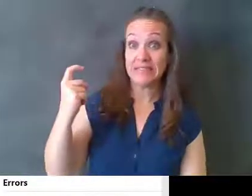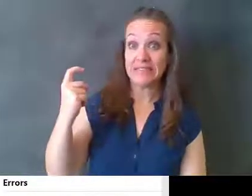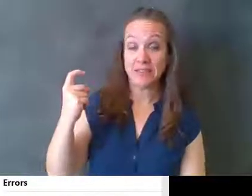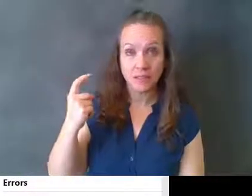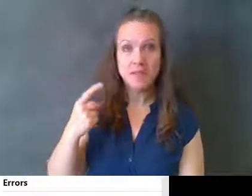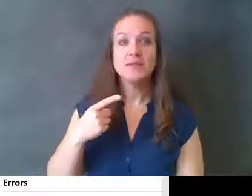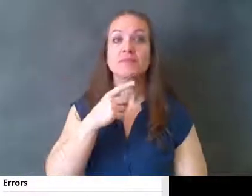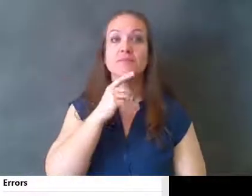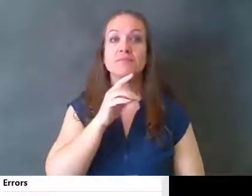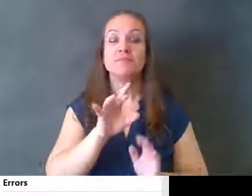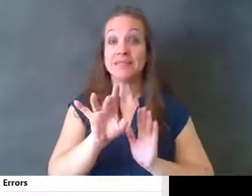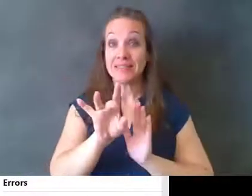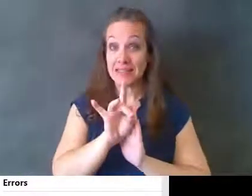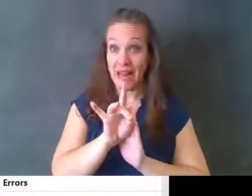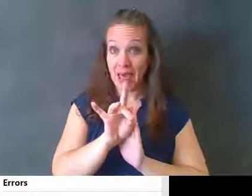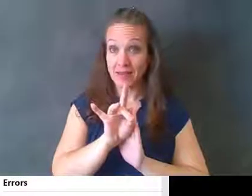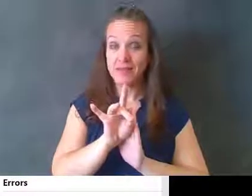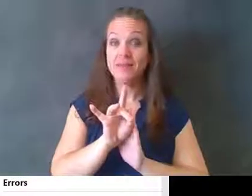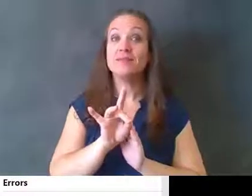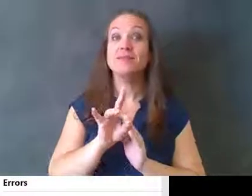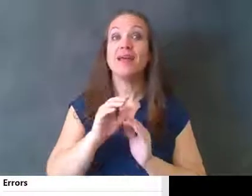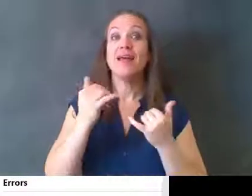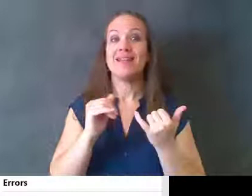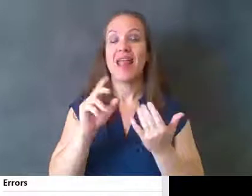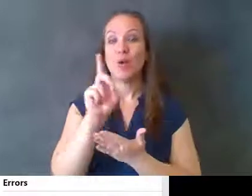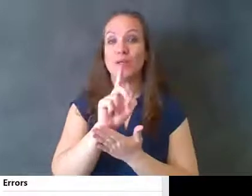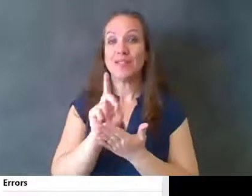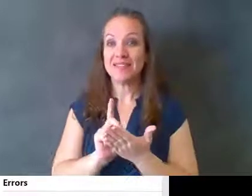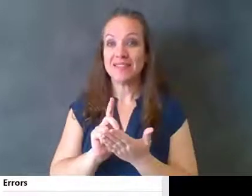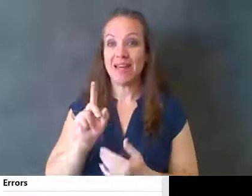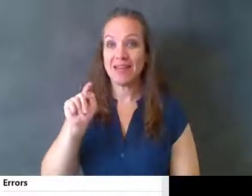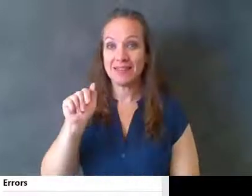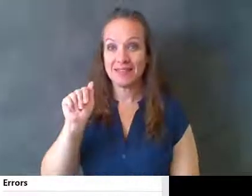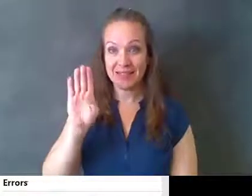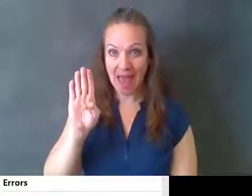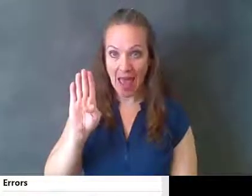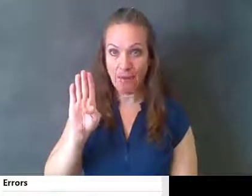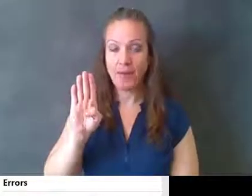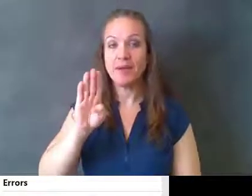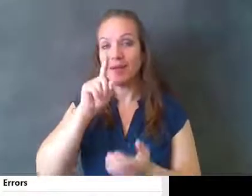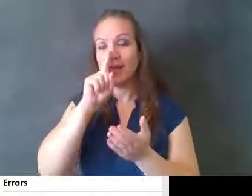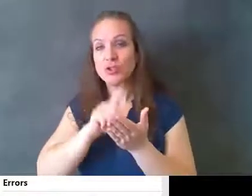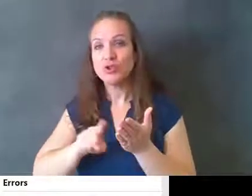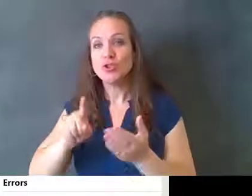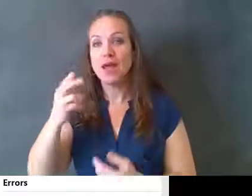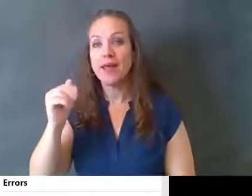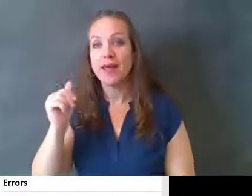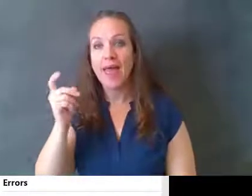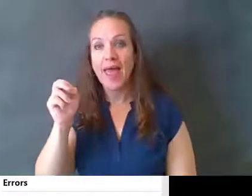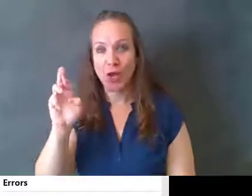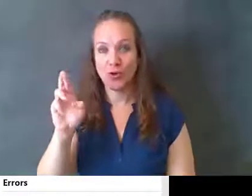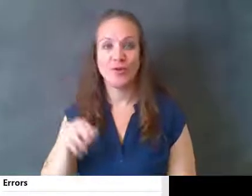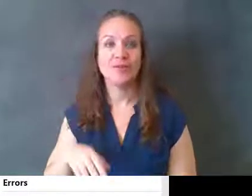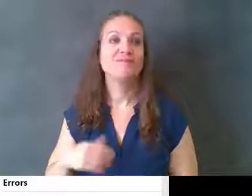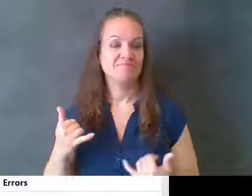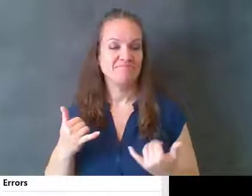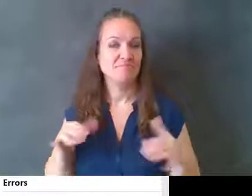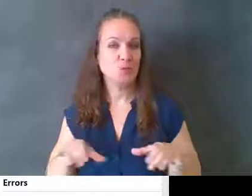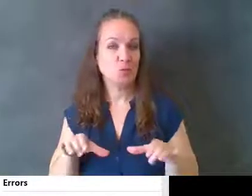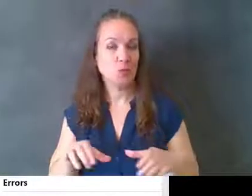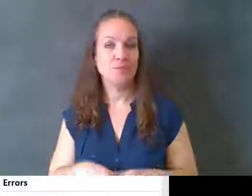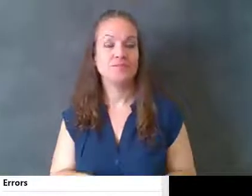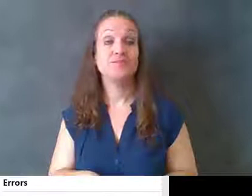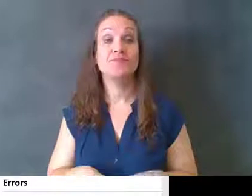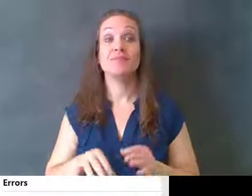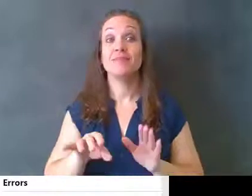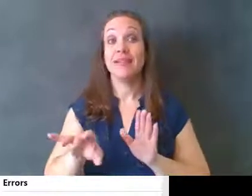table, then select the Design tab in Table Tools and click Check Header Row. So let's do that. So I have my table selected